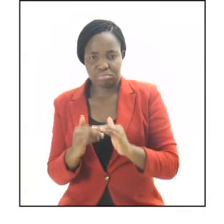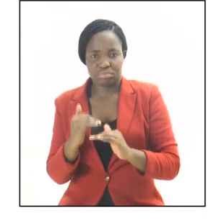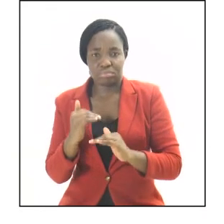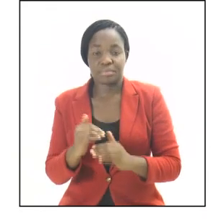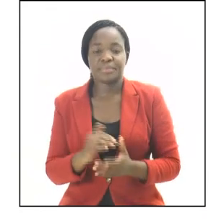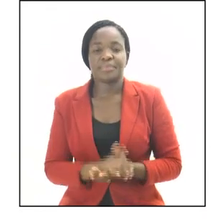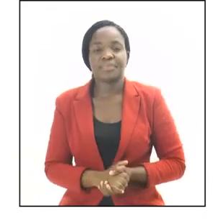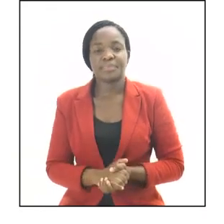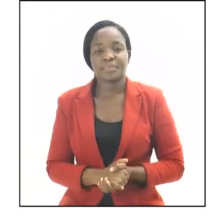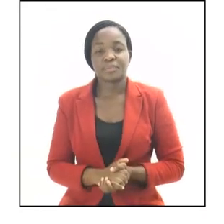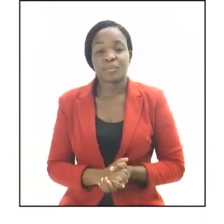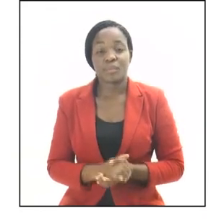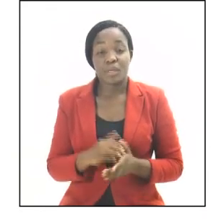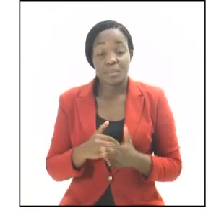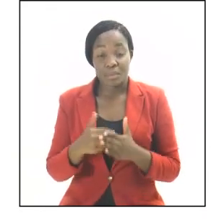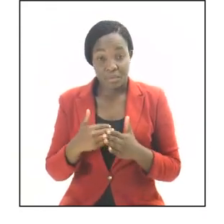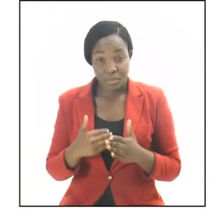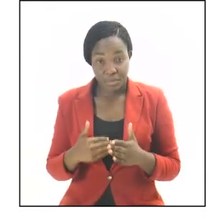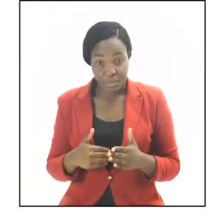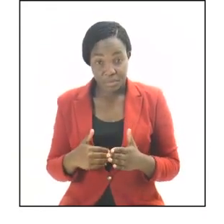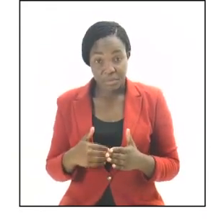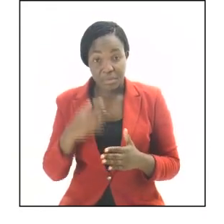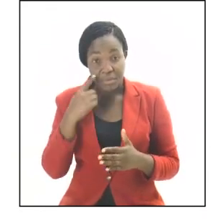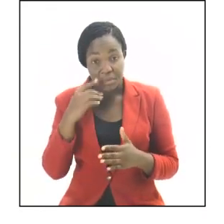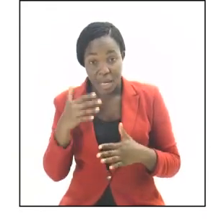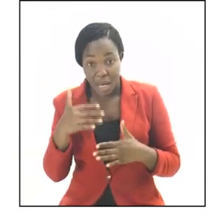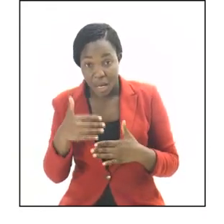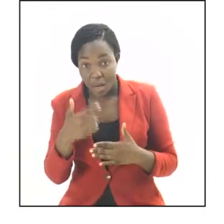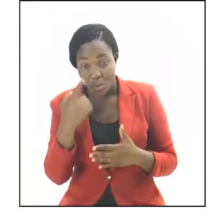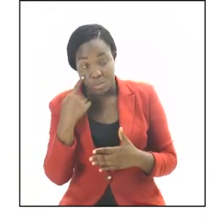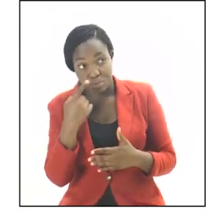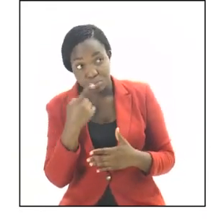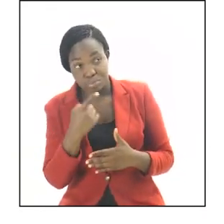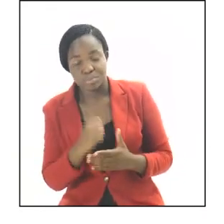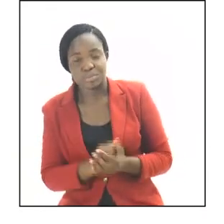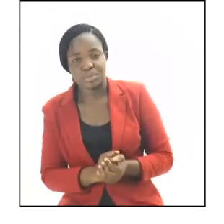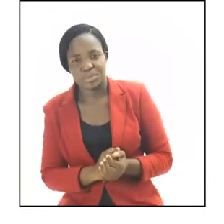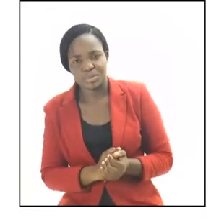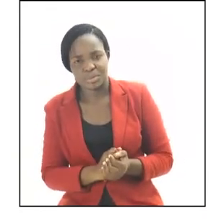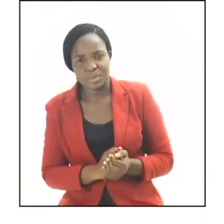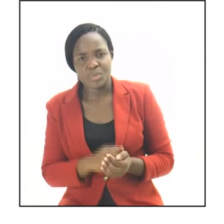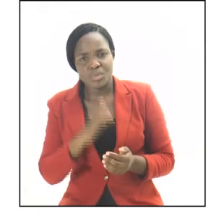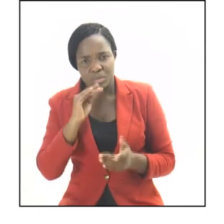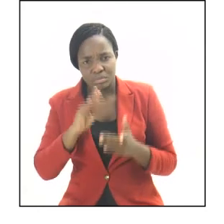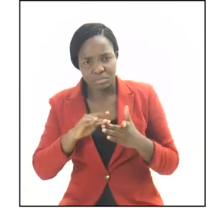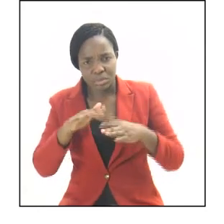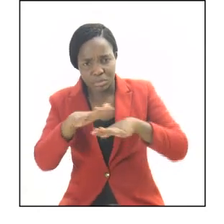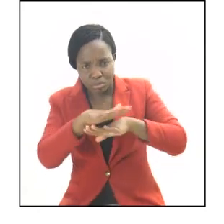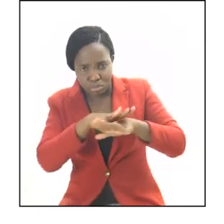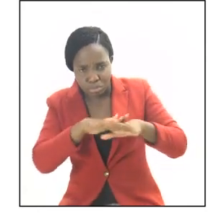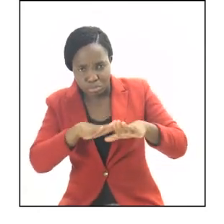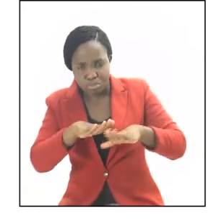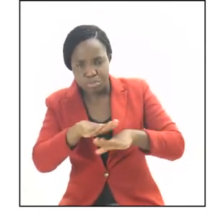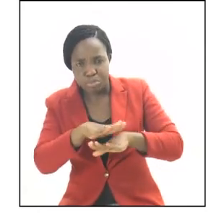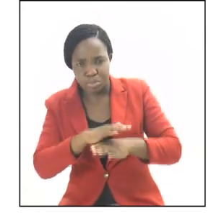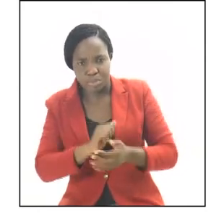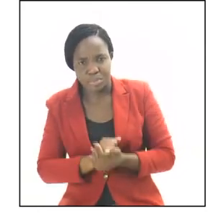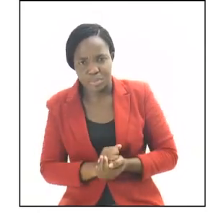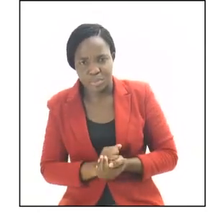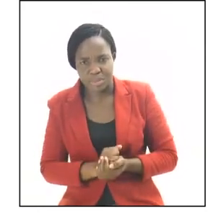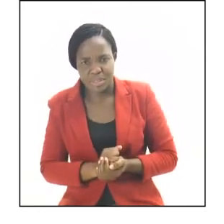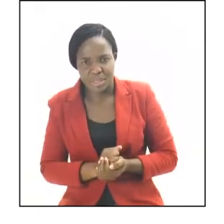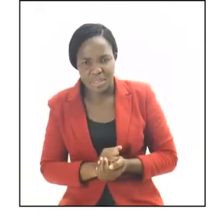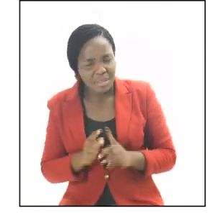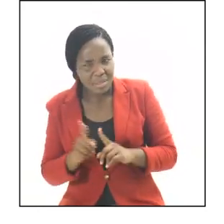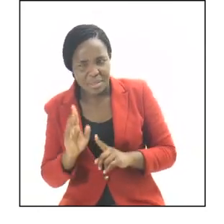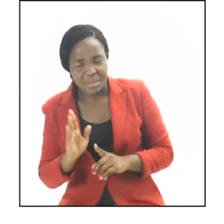Viewers, before we see how the friends manage, let's talk about the area of a trapezium. It's not at all